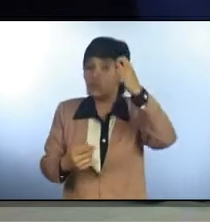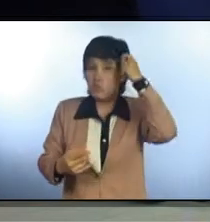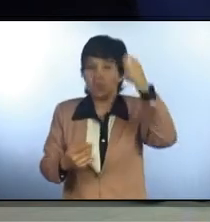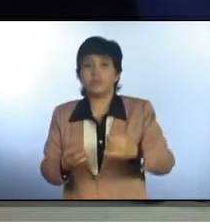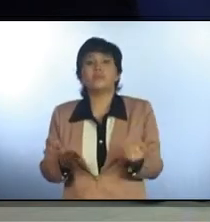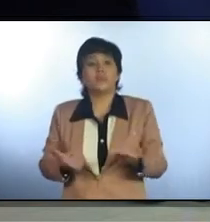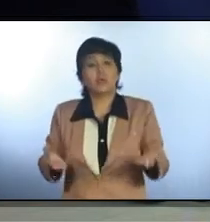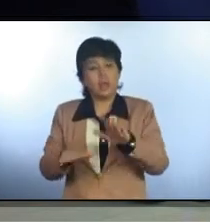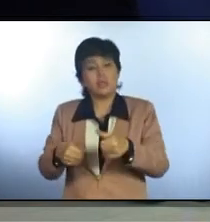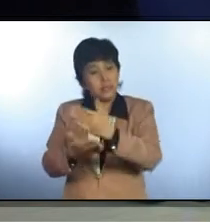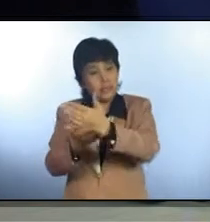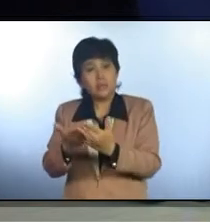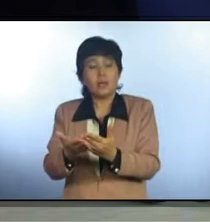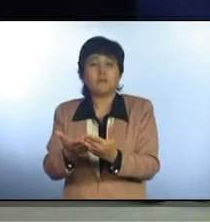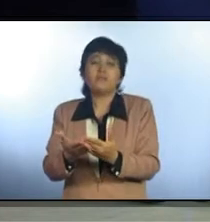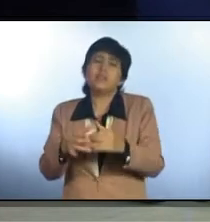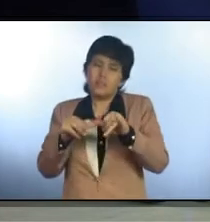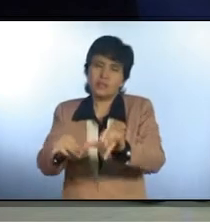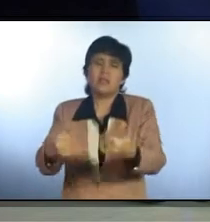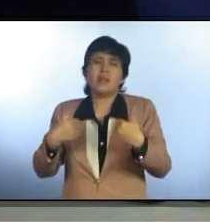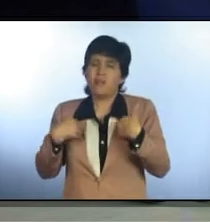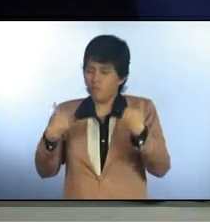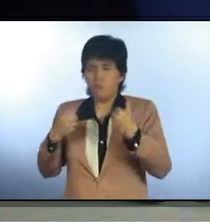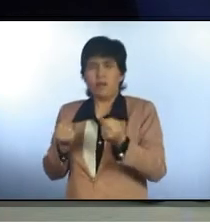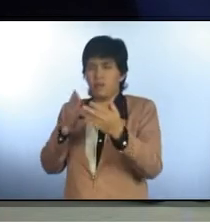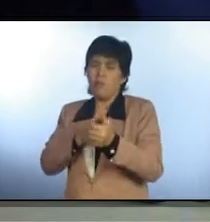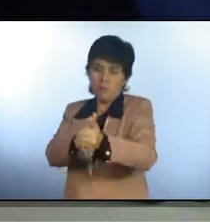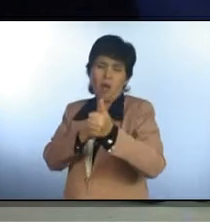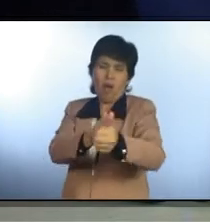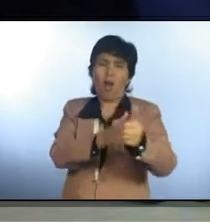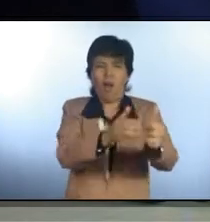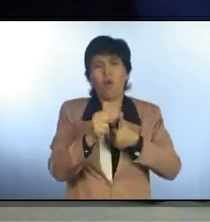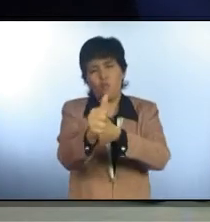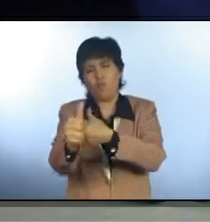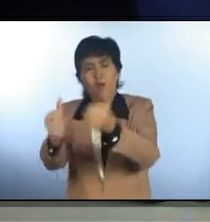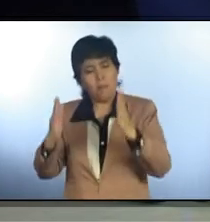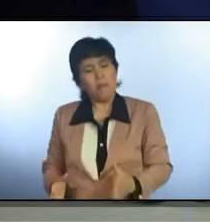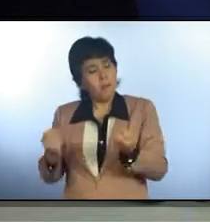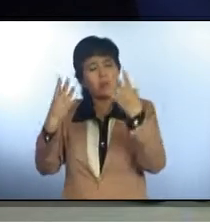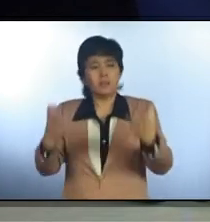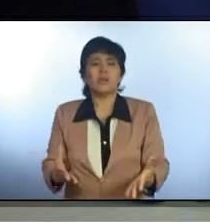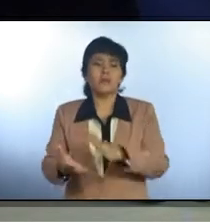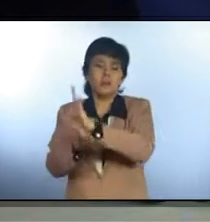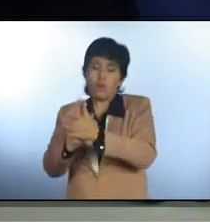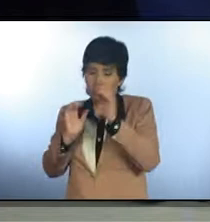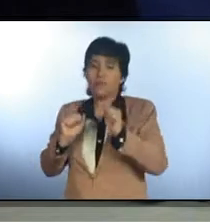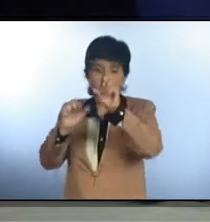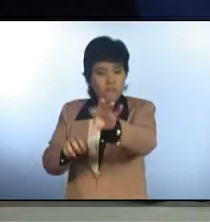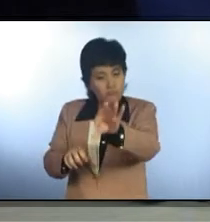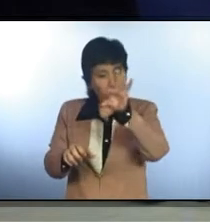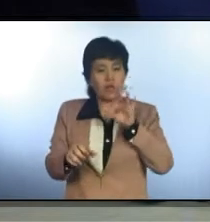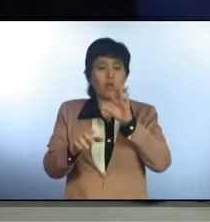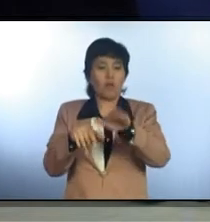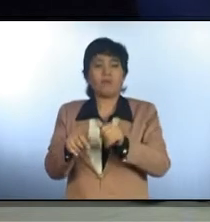is. But some, they still have so many followers. You can search into YouTube and you can find all